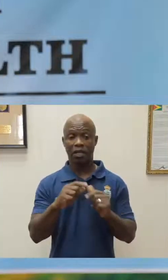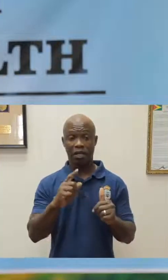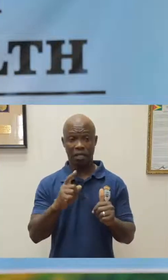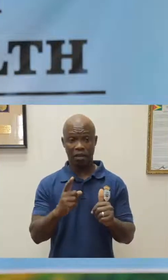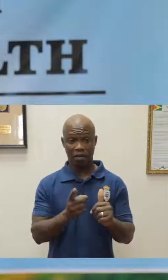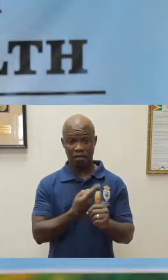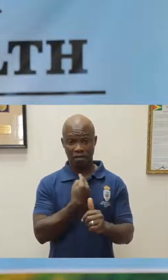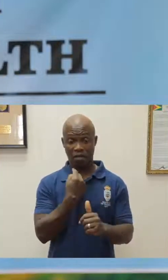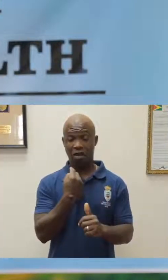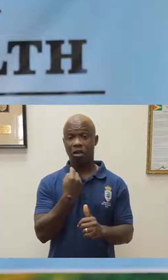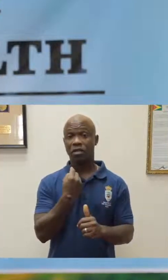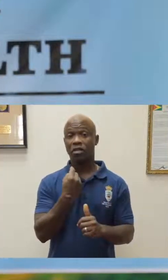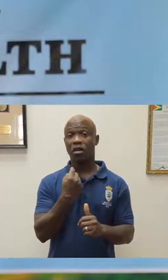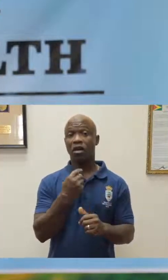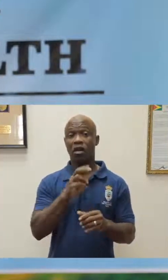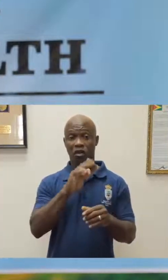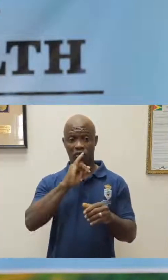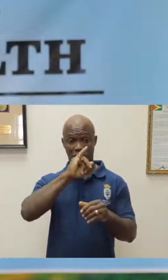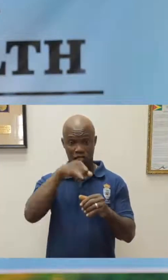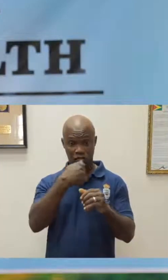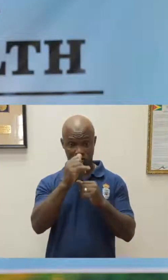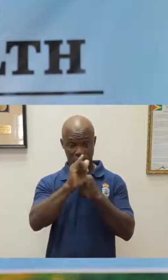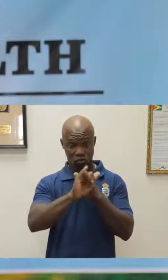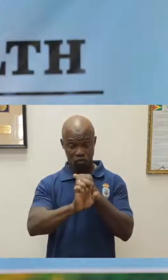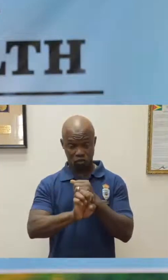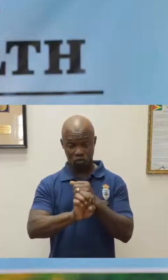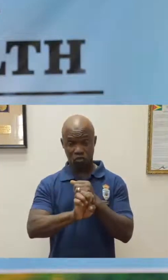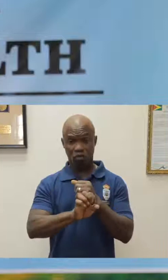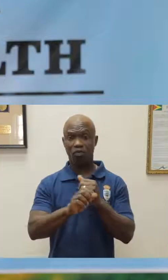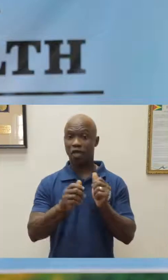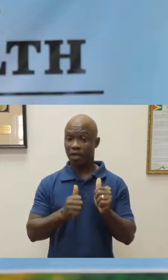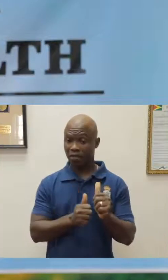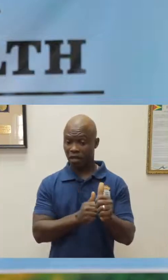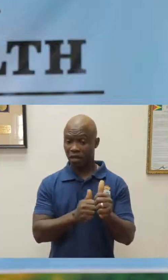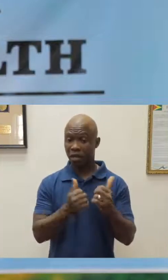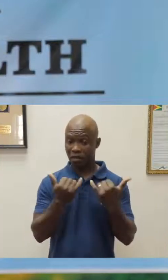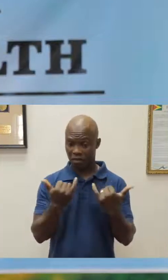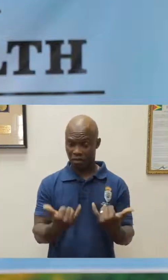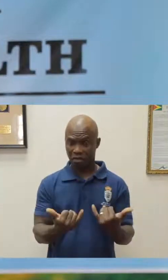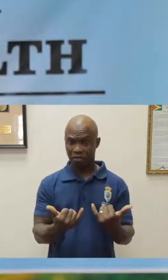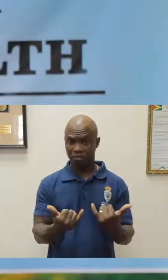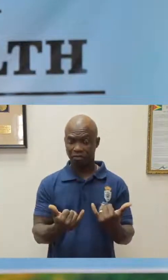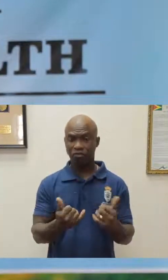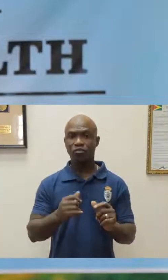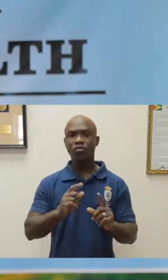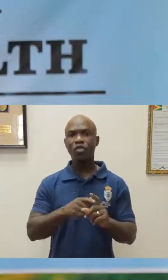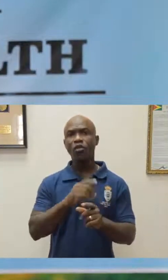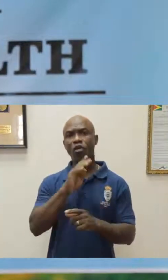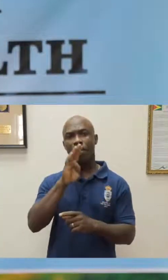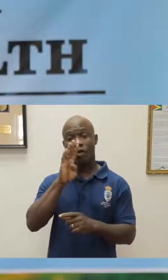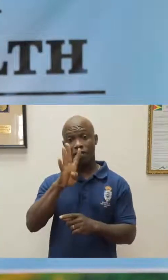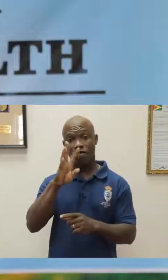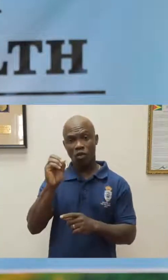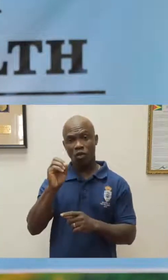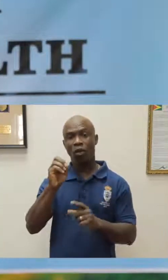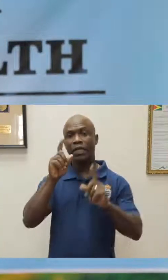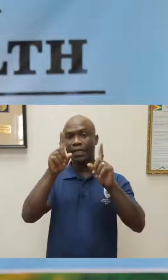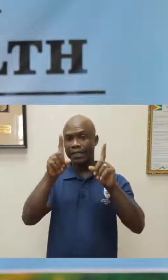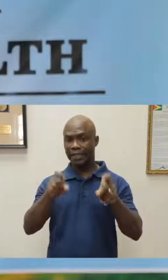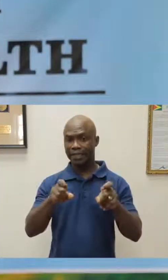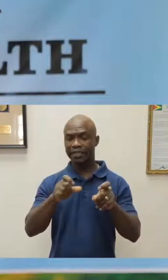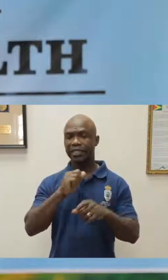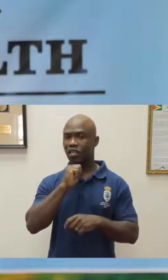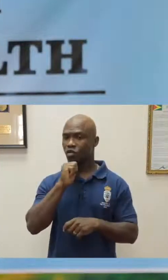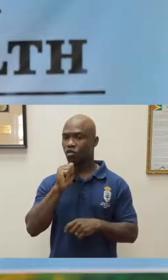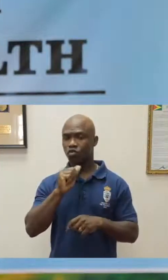June 2020 is as follows. As of today, of the 40 tests done, there